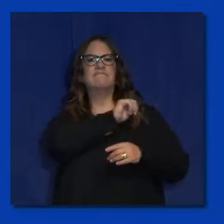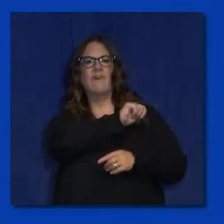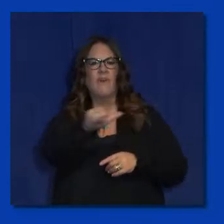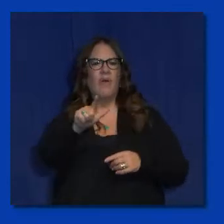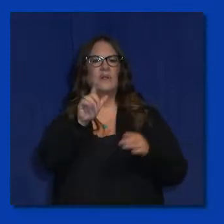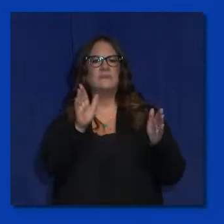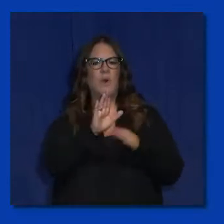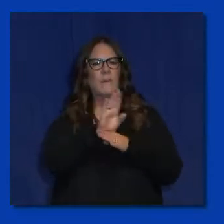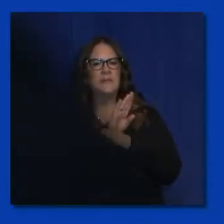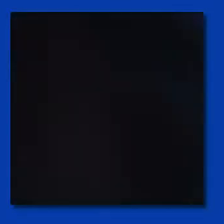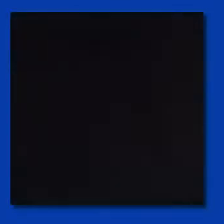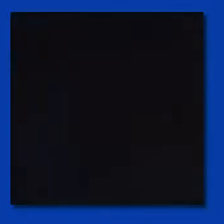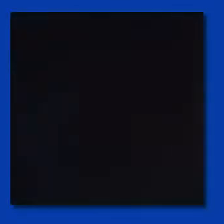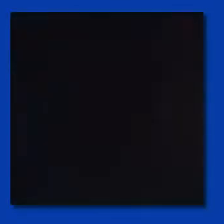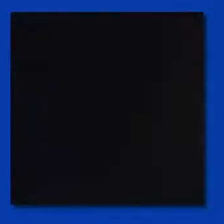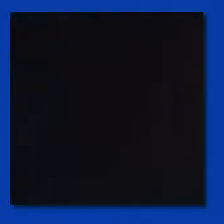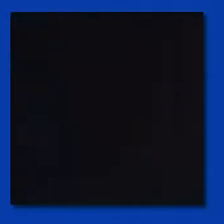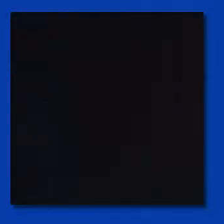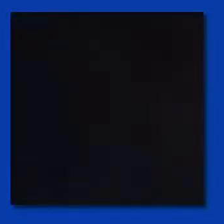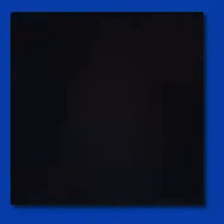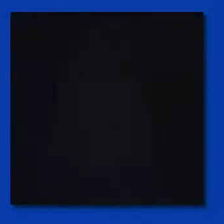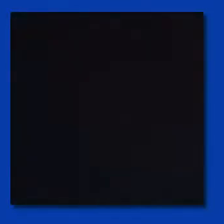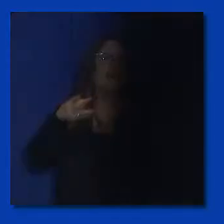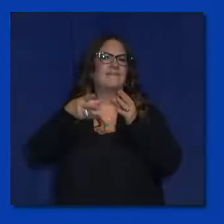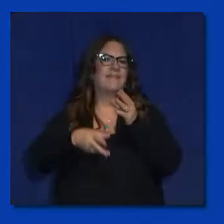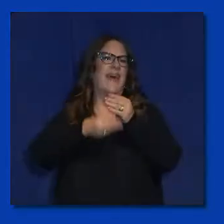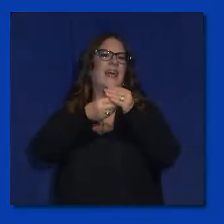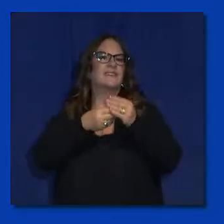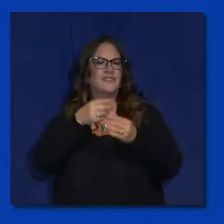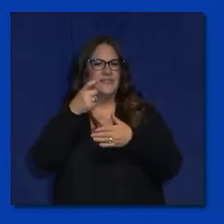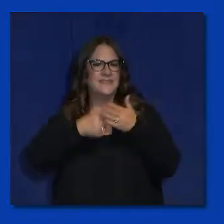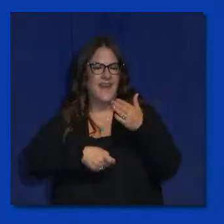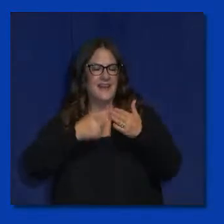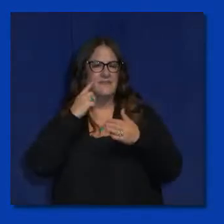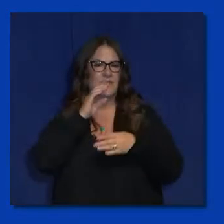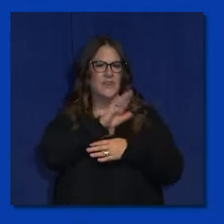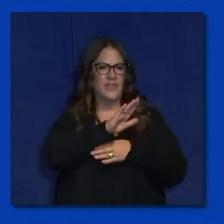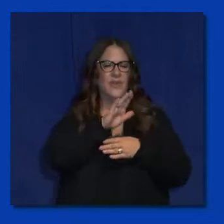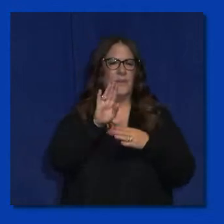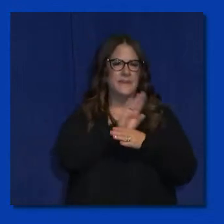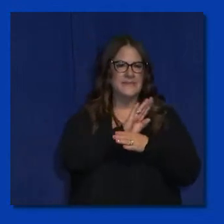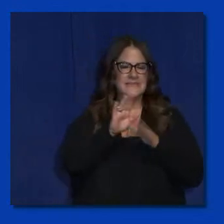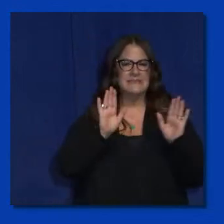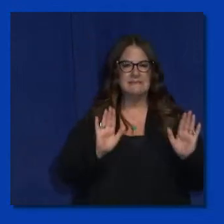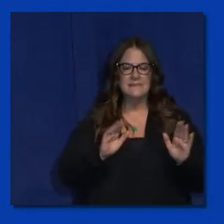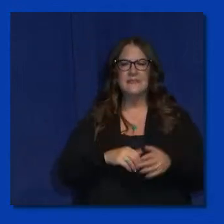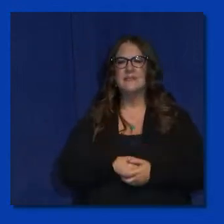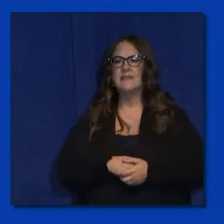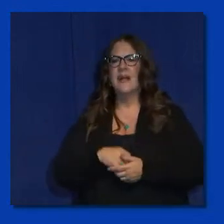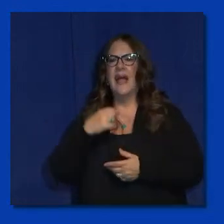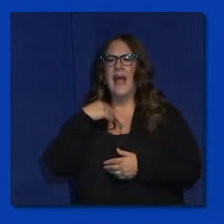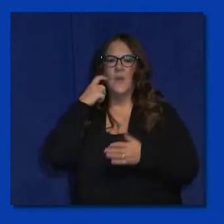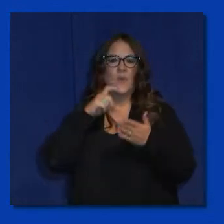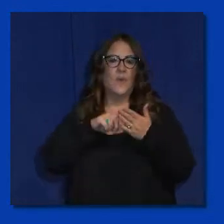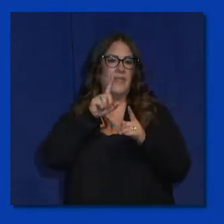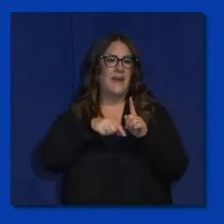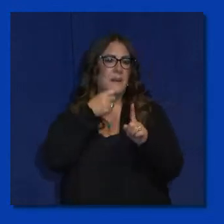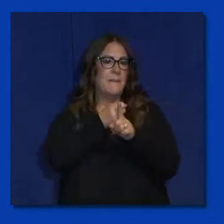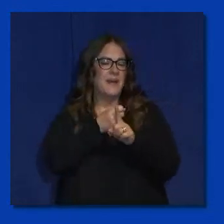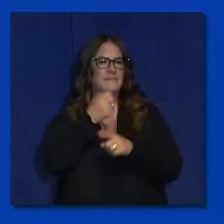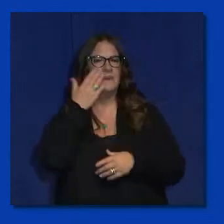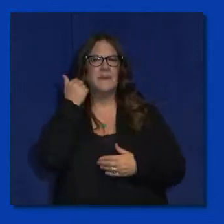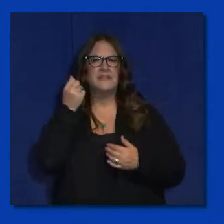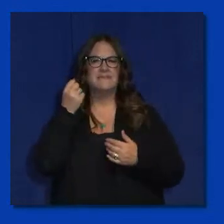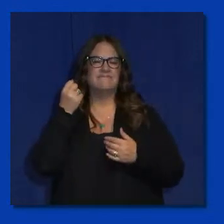then I want to thank Karen and our team to really focus on the issue of businesses notably impacted because of water and